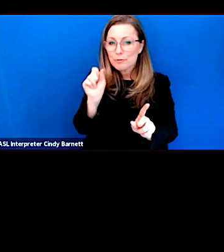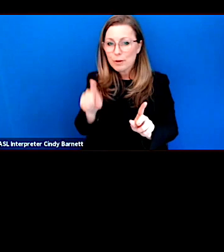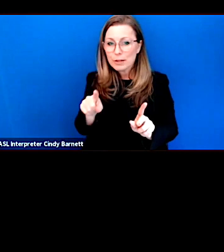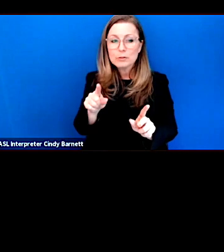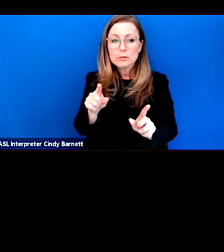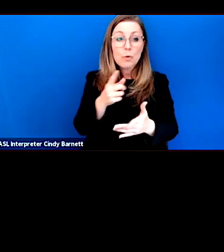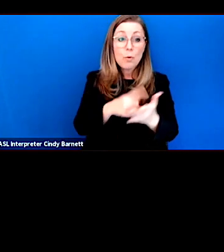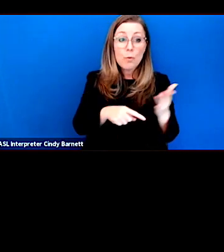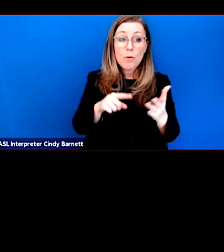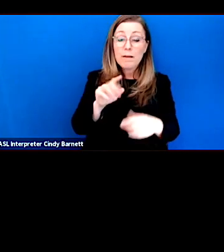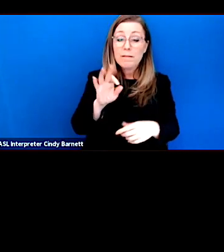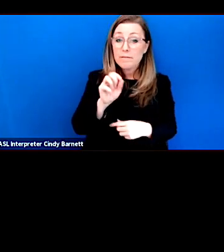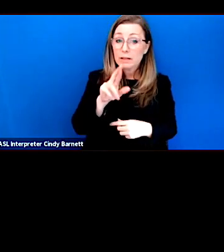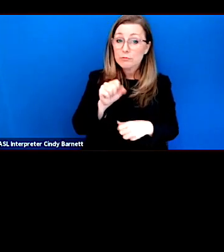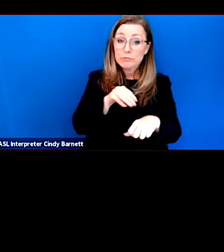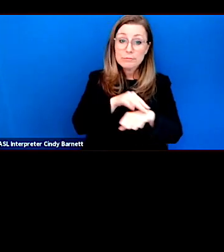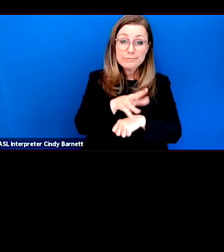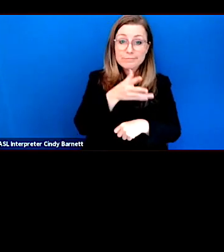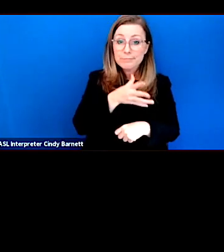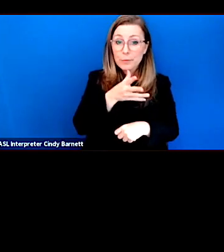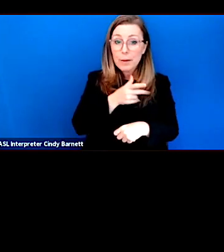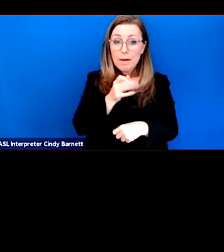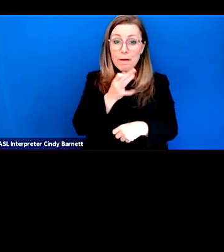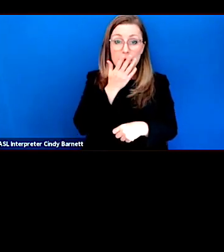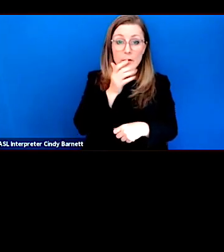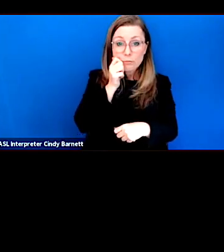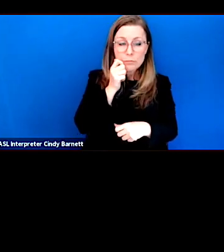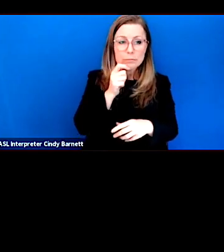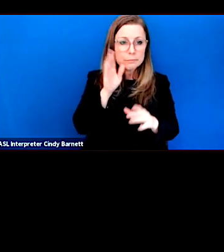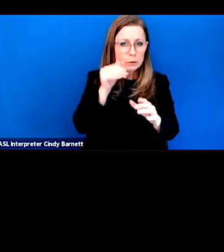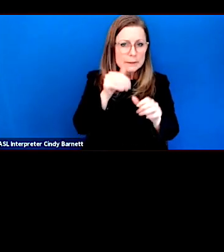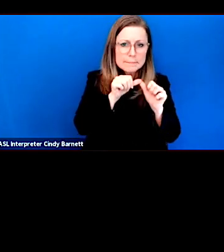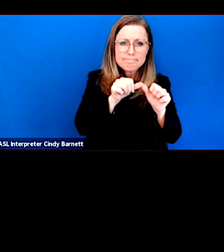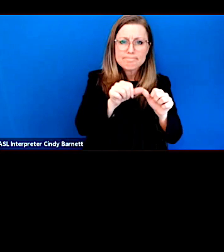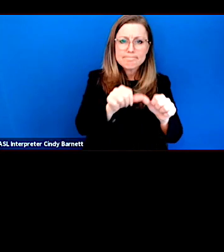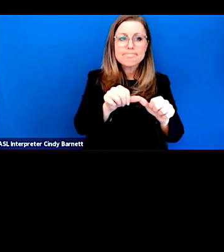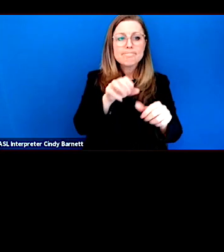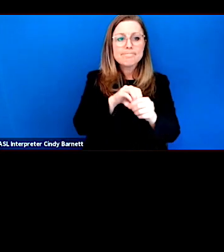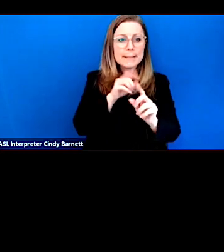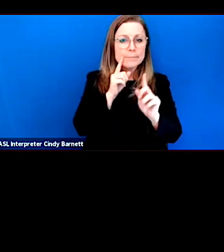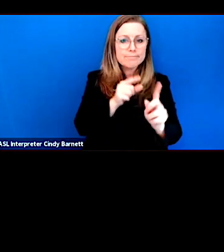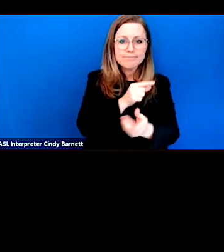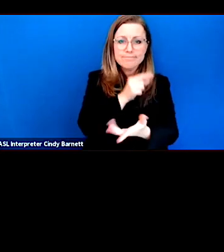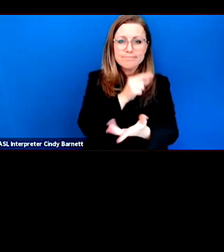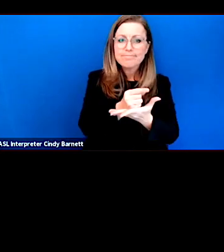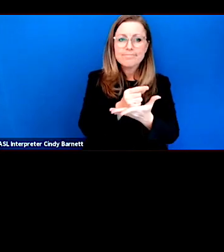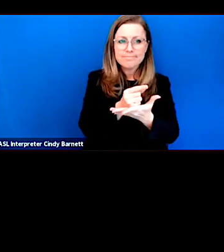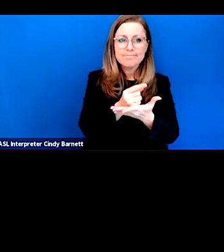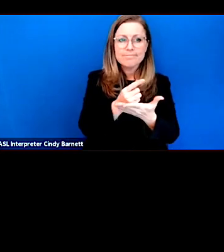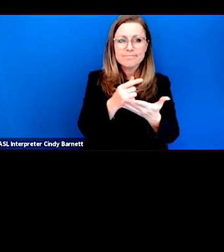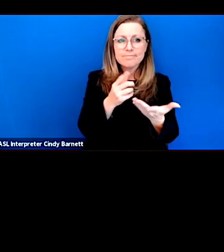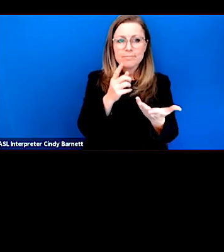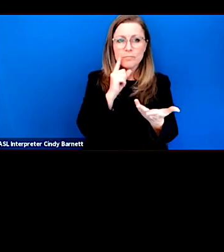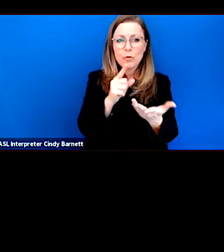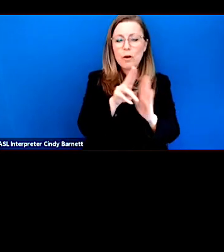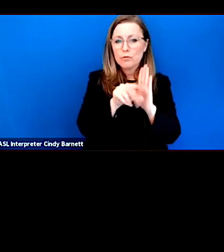influence women of color's persistence in undergraduate engineering education? So let's take the next 5 minutes or so to